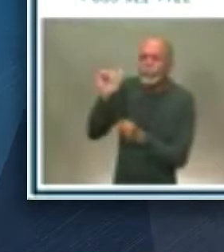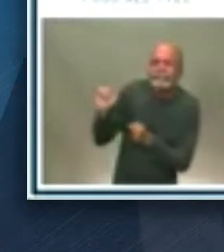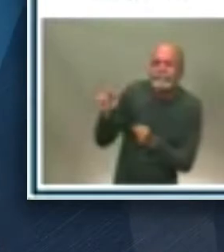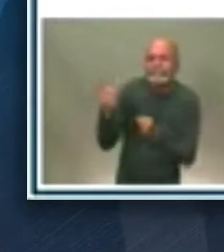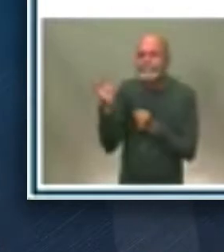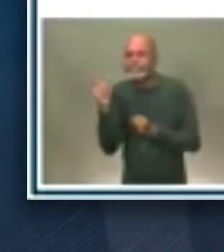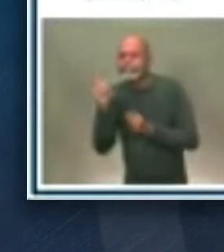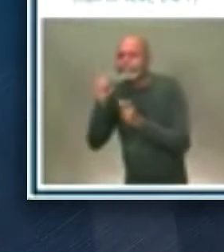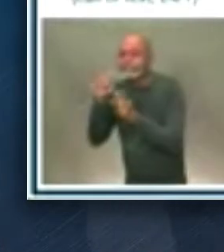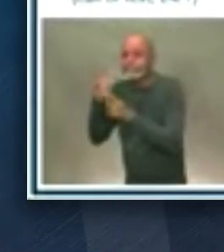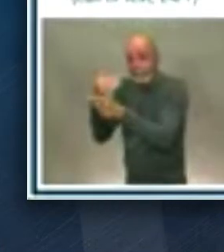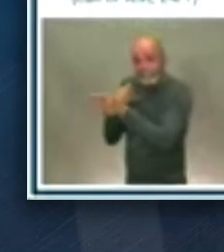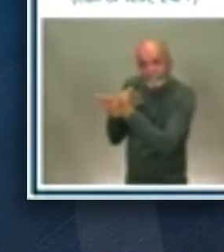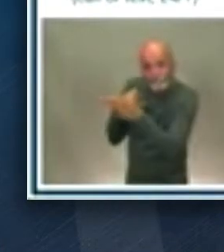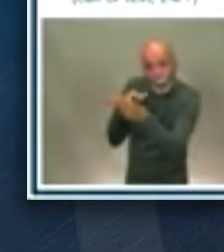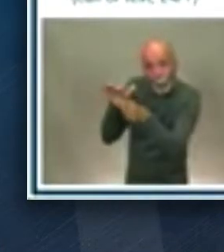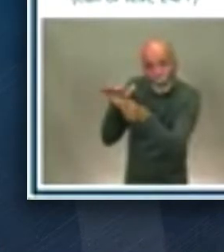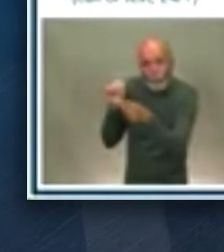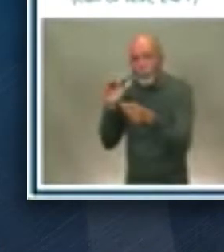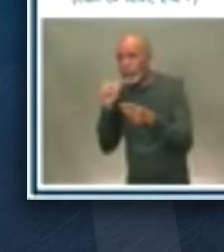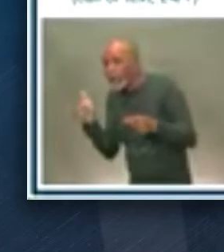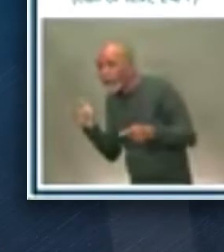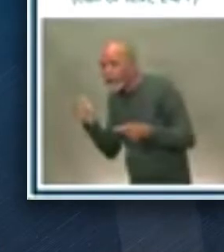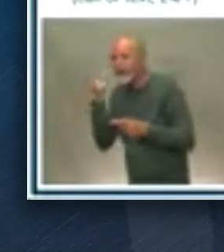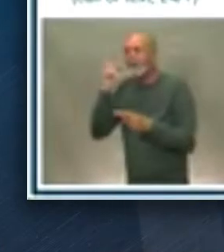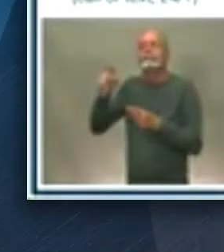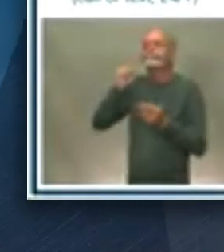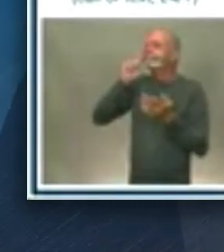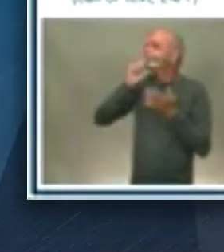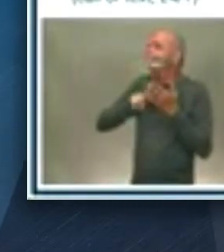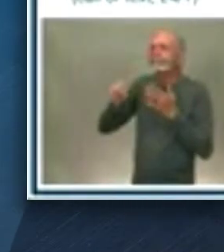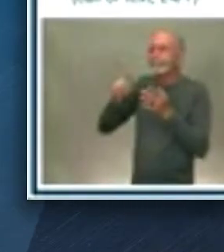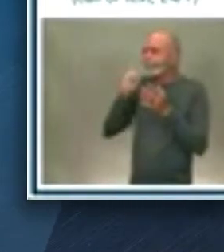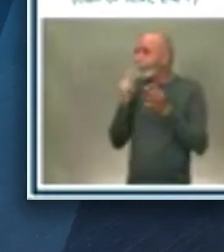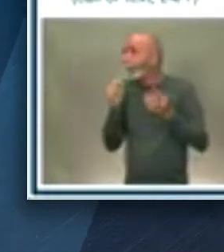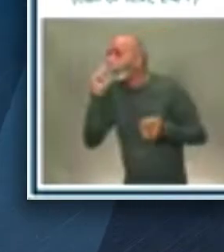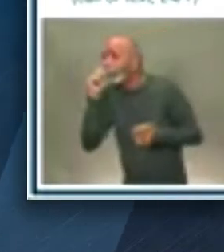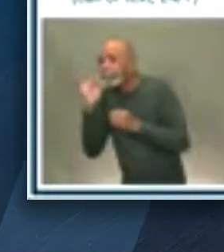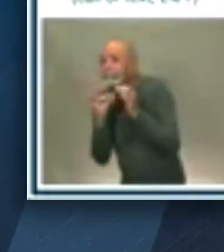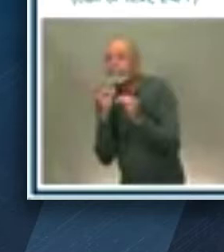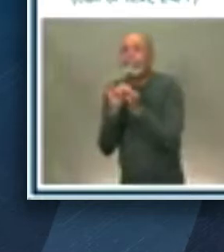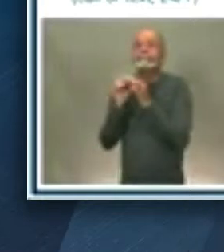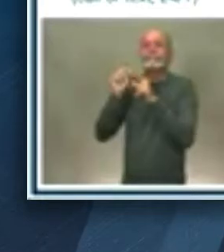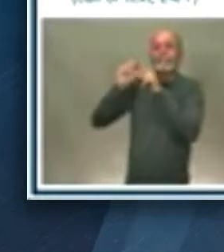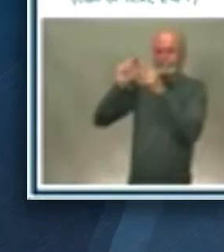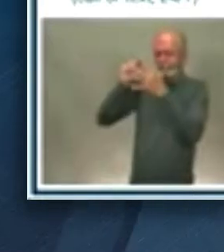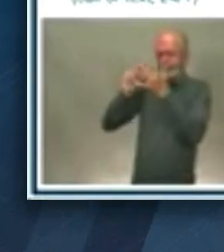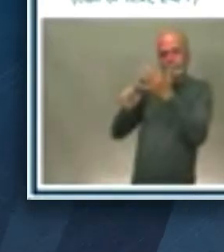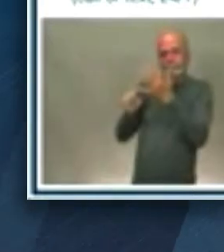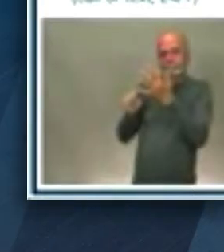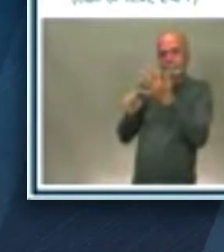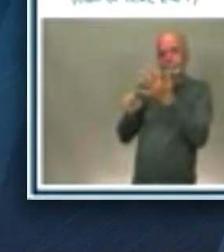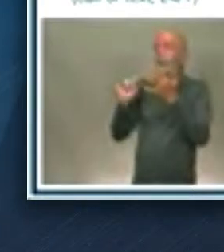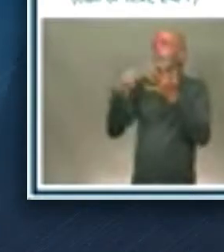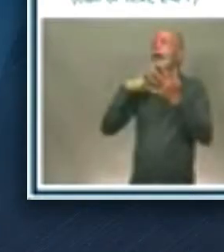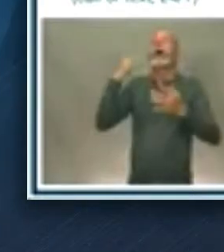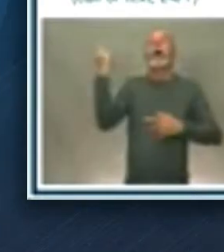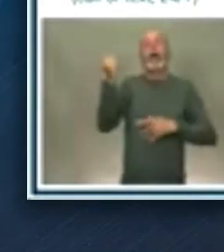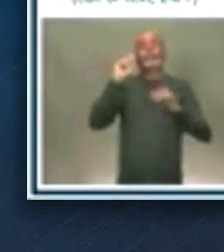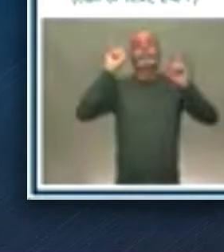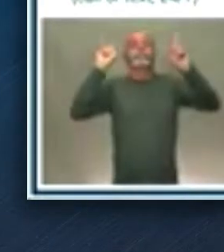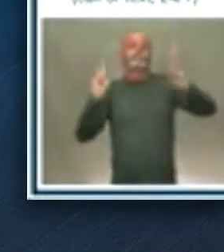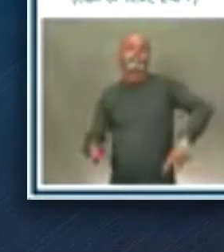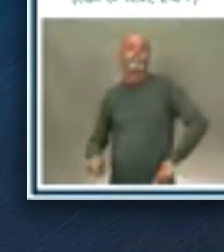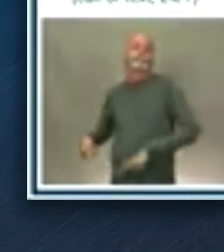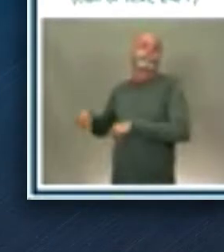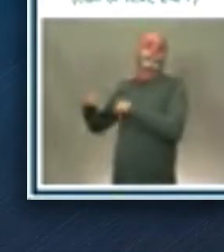actually facilitate some testing to really try to understand what's going on in the school. But this is not new related to COVID. It's just COVID makes